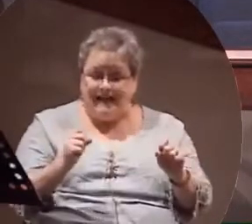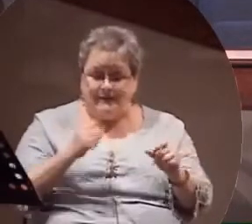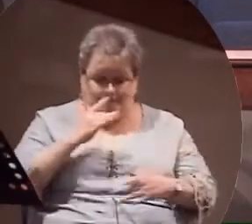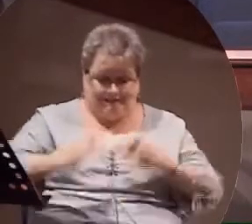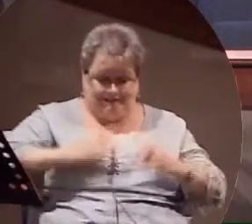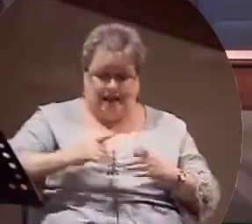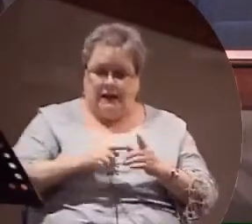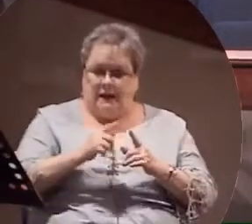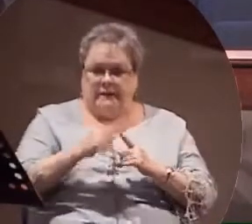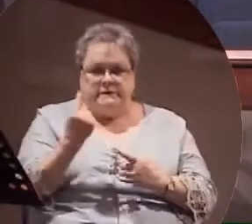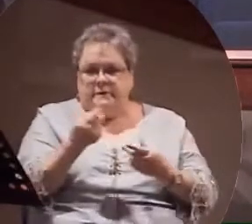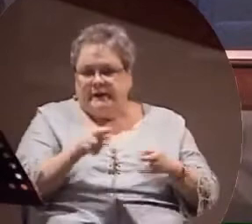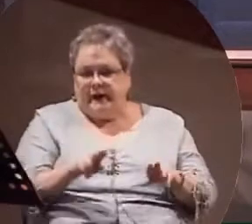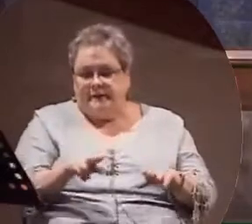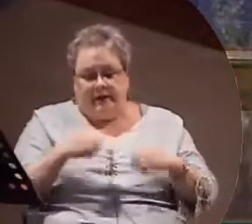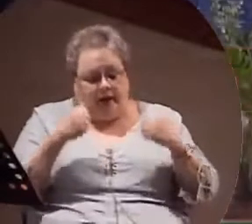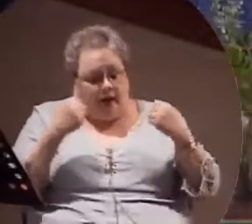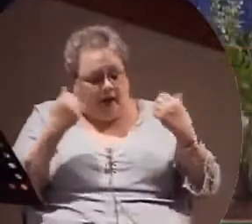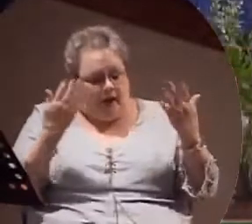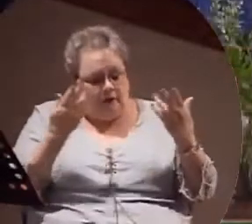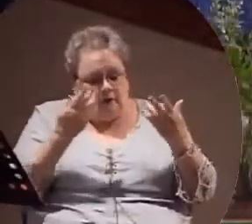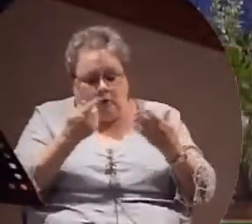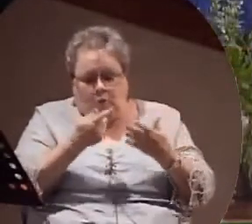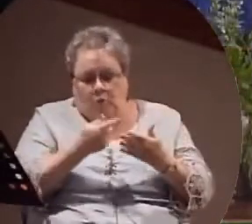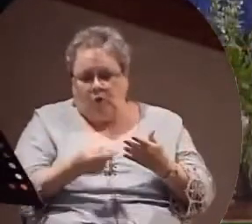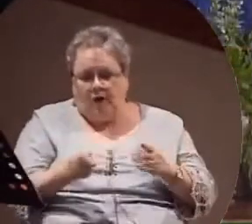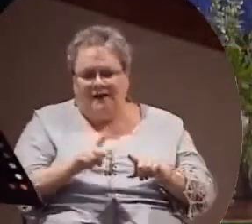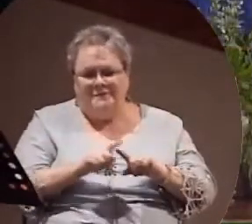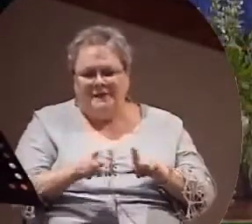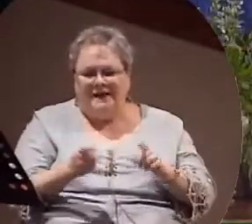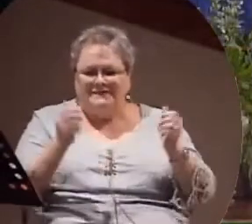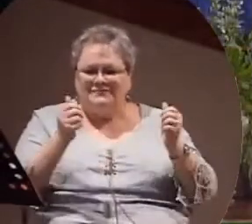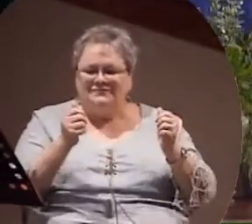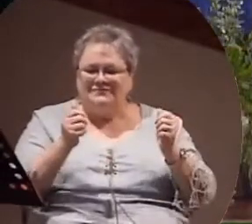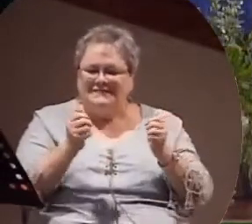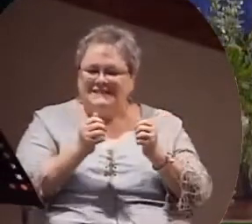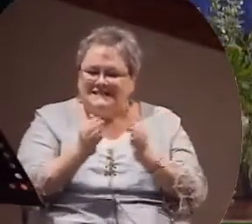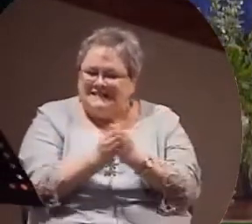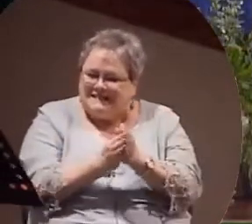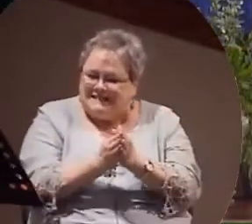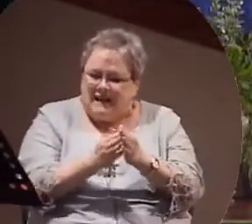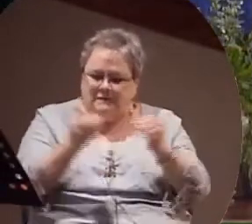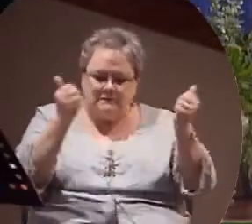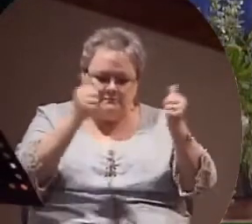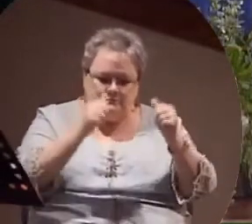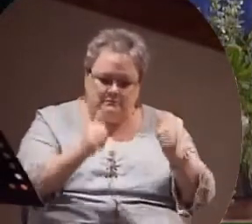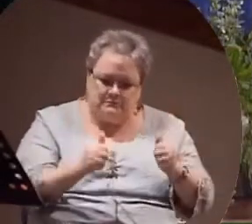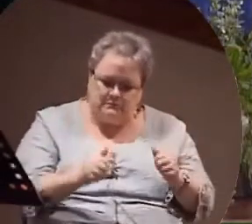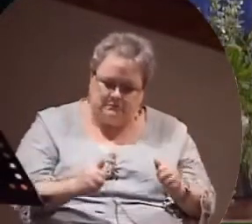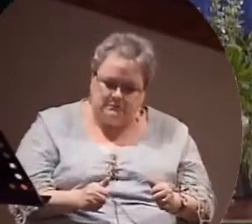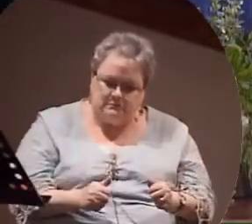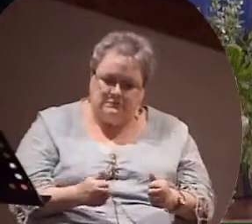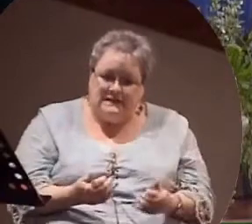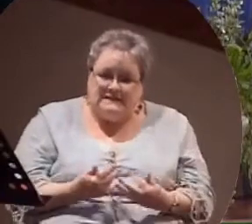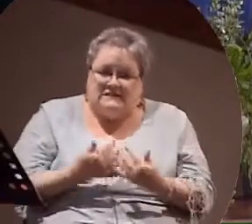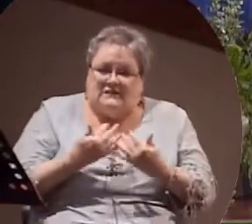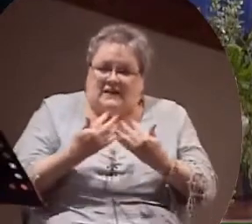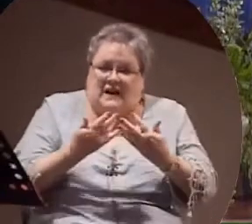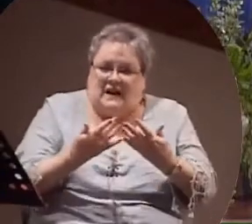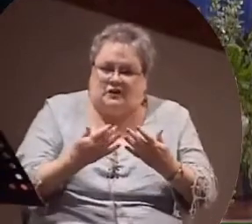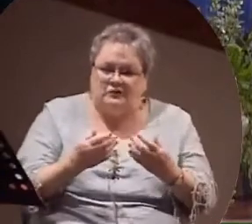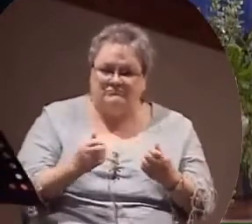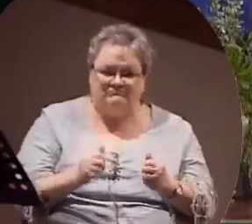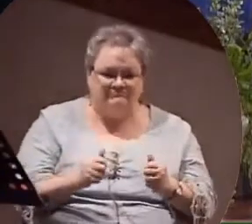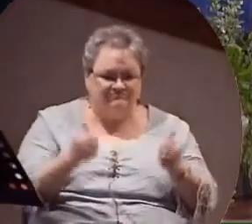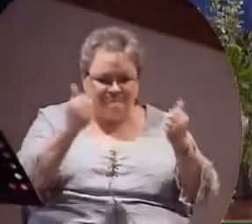happened. I don't know what it was, but his enthusiasm began to wane. His fire began to die